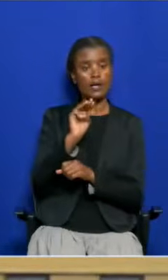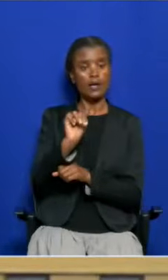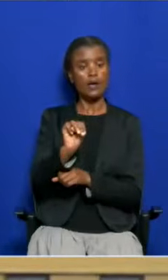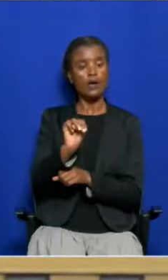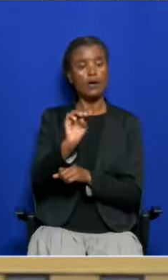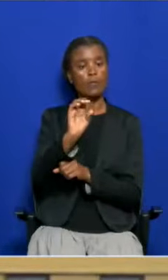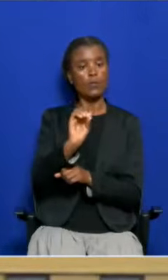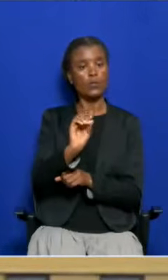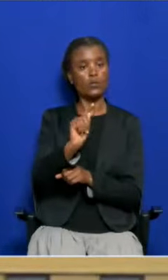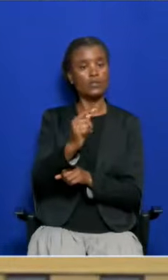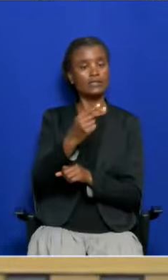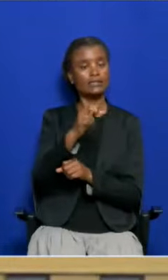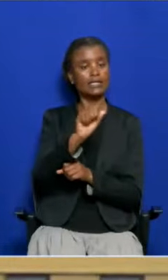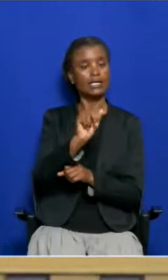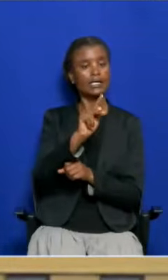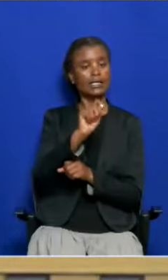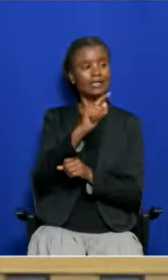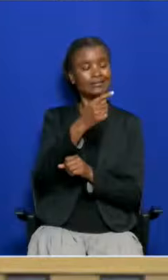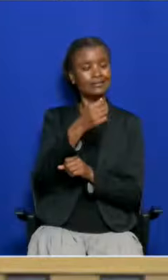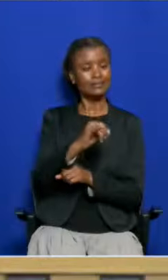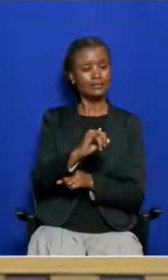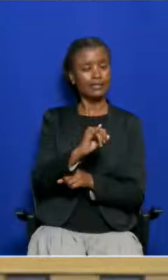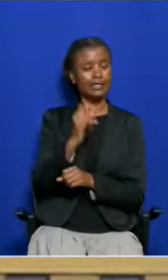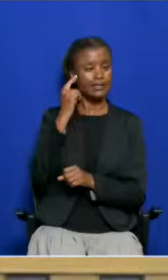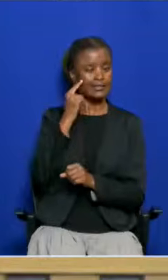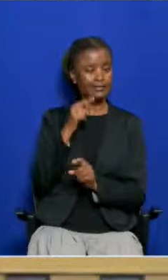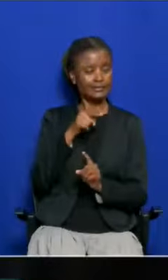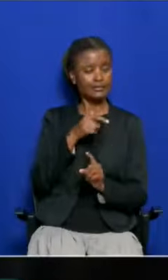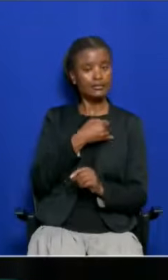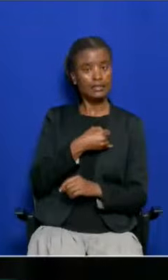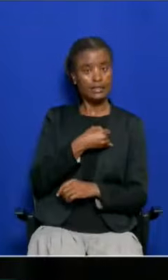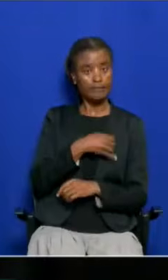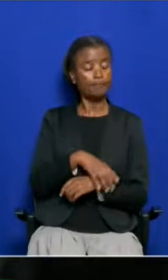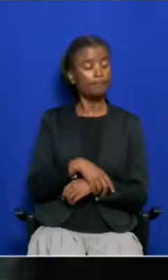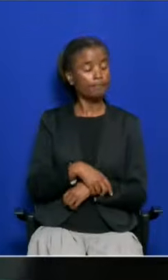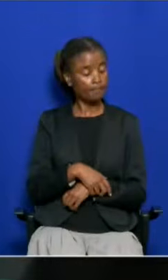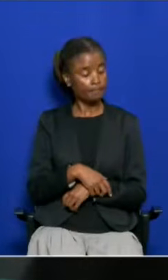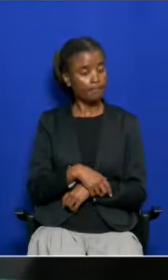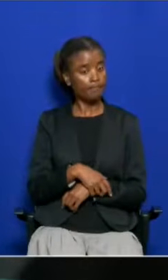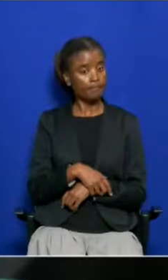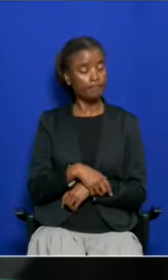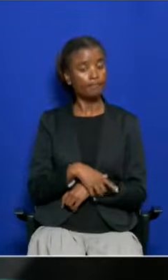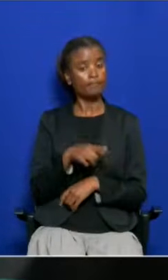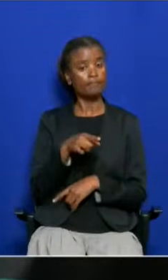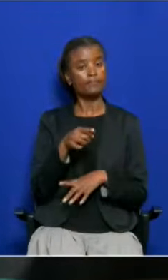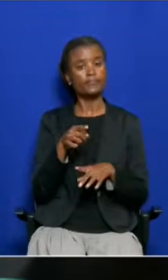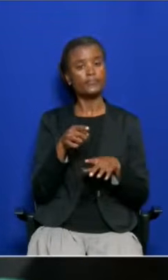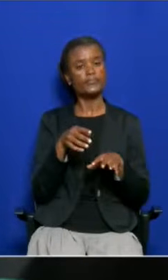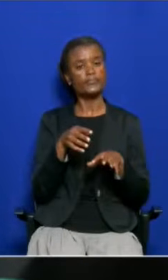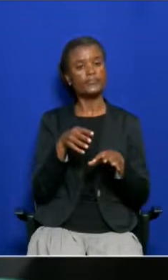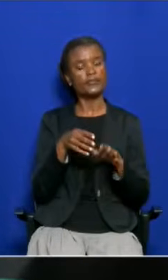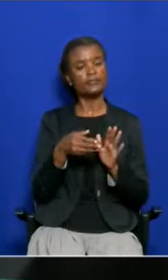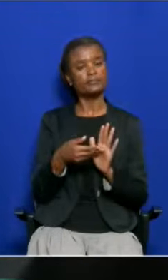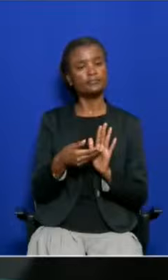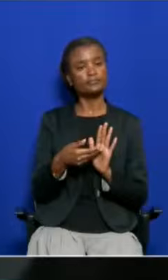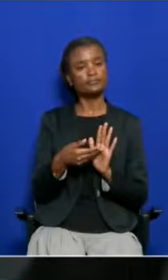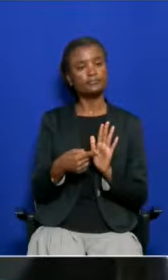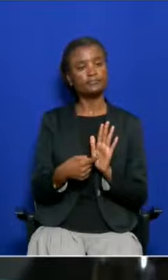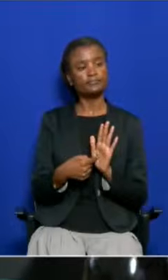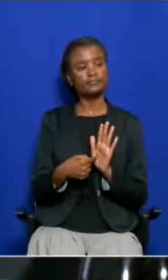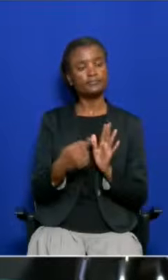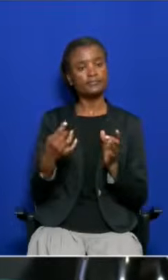same name. And is he described, is he sometimes called also